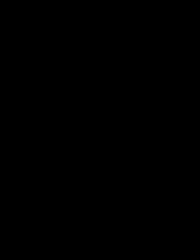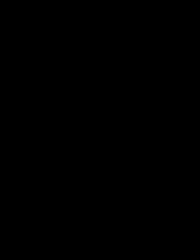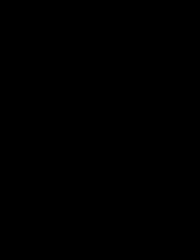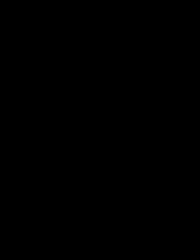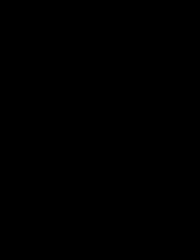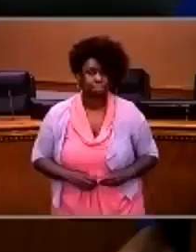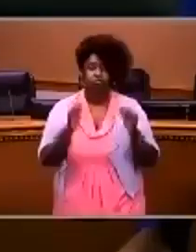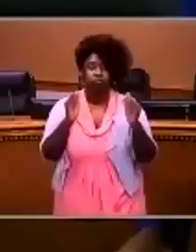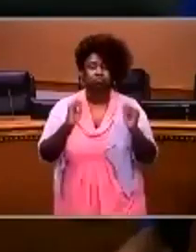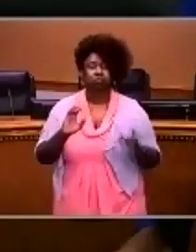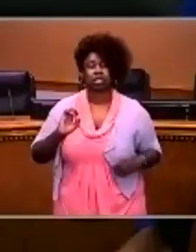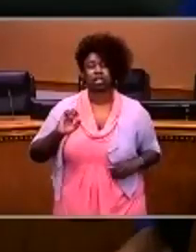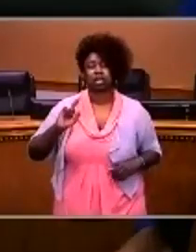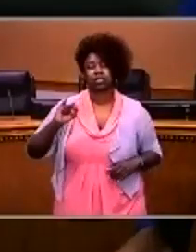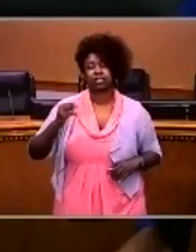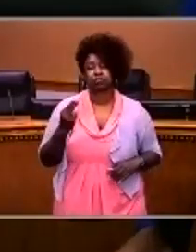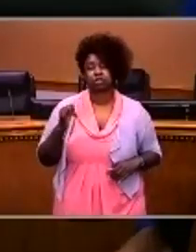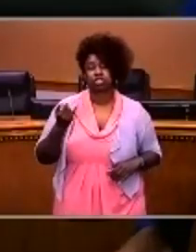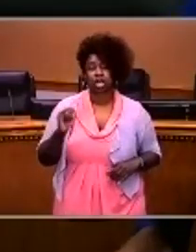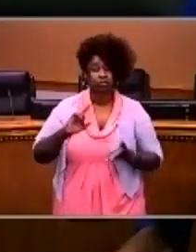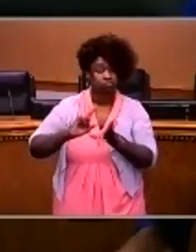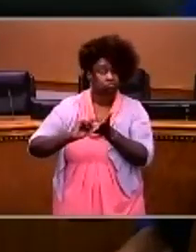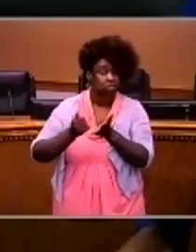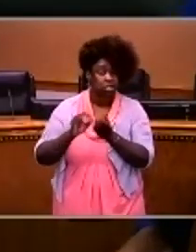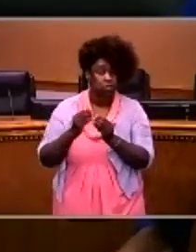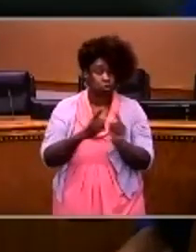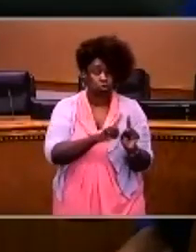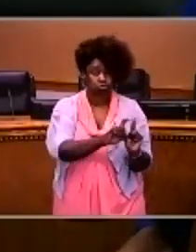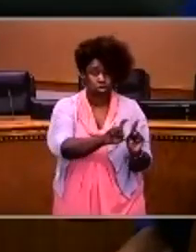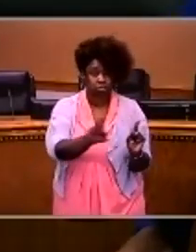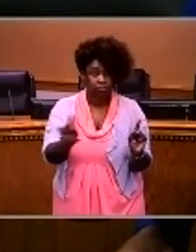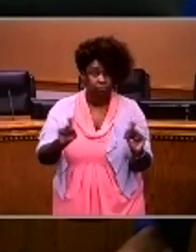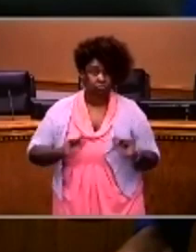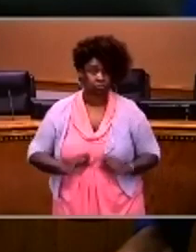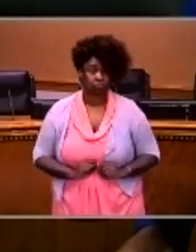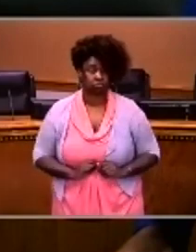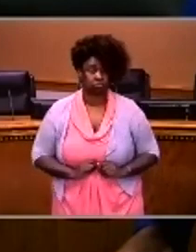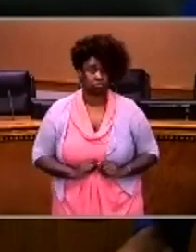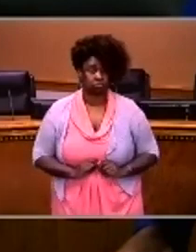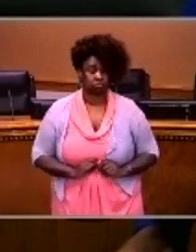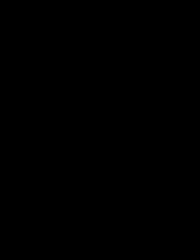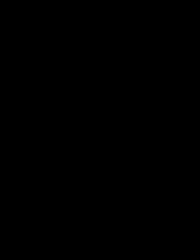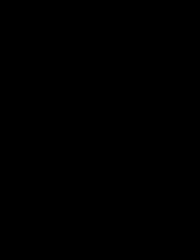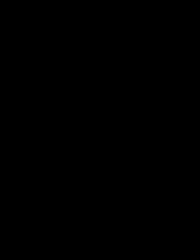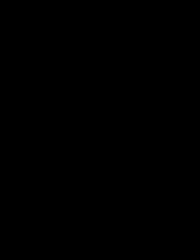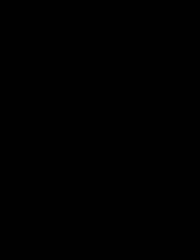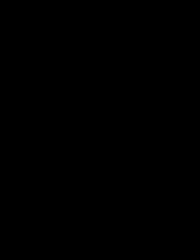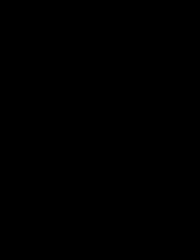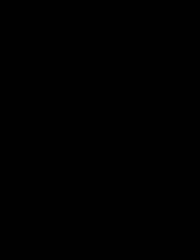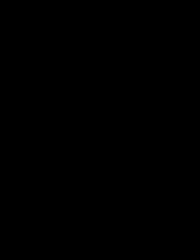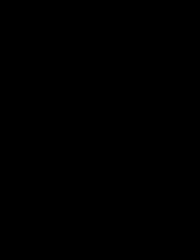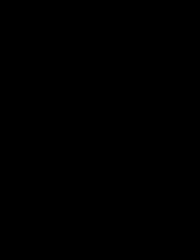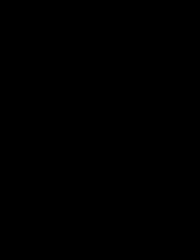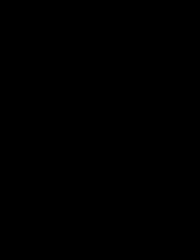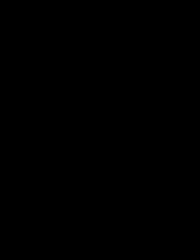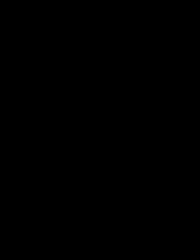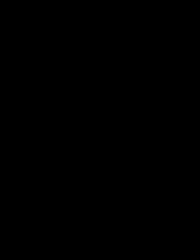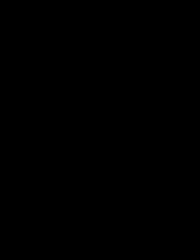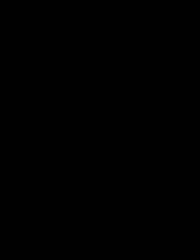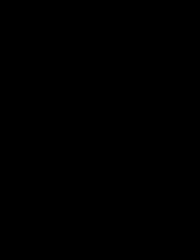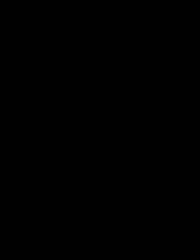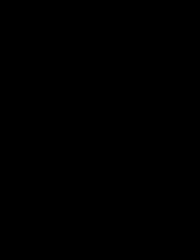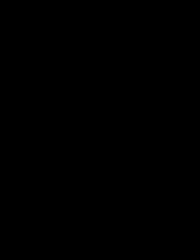Okay, next, Elizabeth Johnson, Daily Reflector. Do you have any other questions for any other participants? No, thank you.